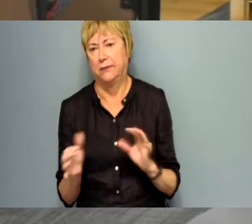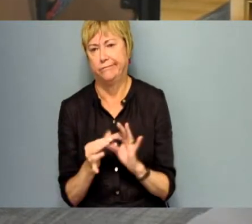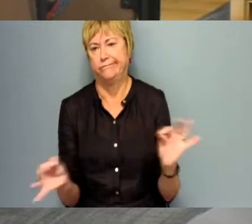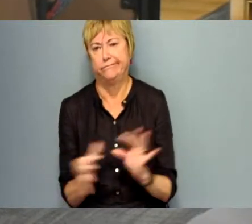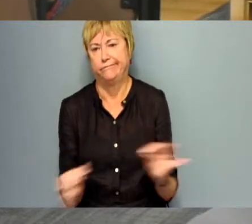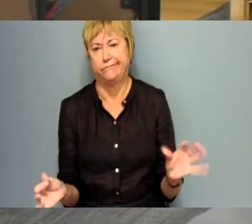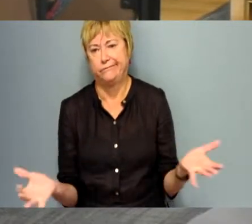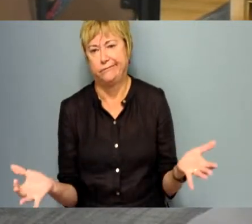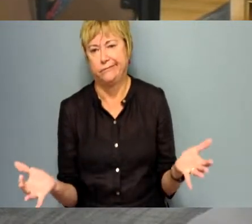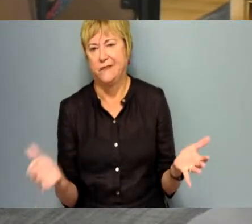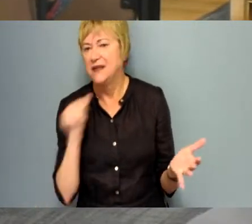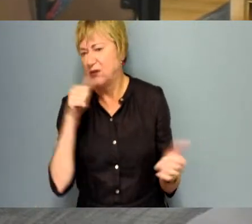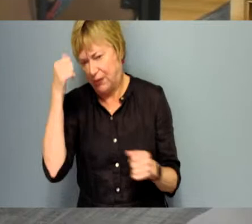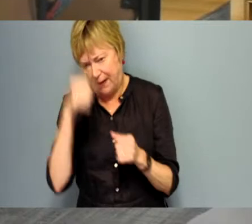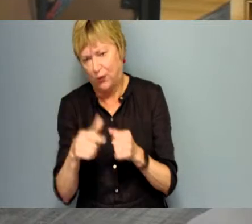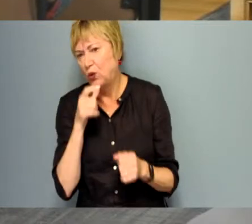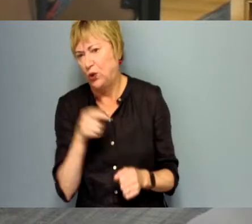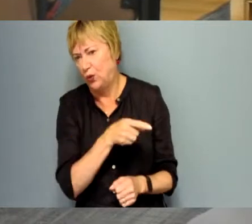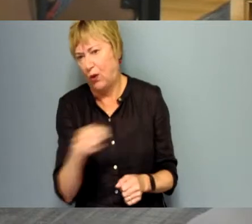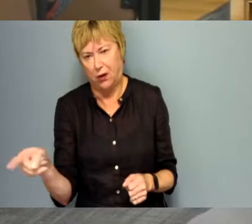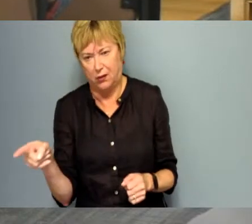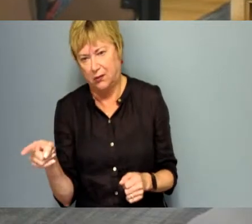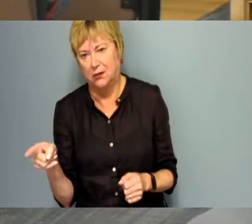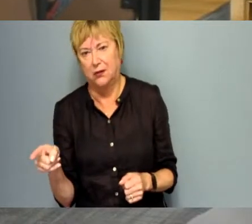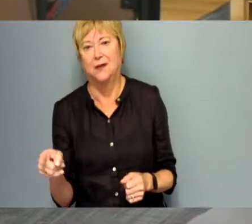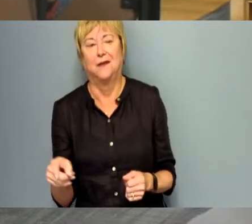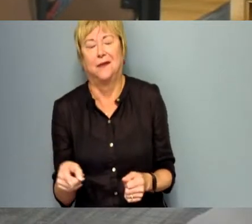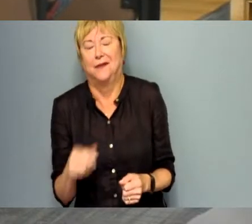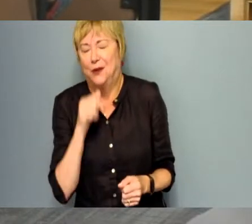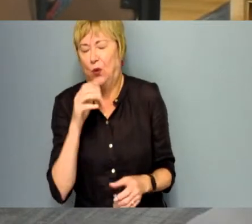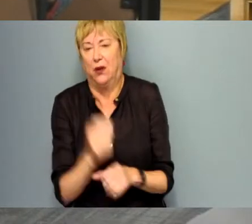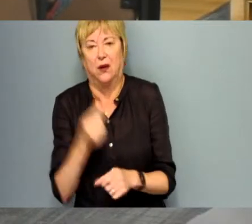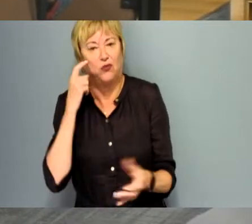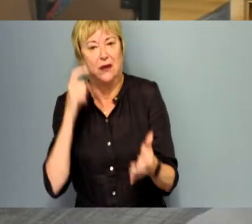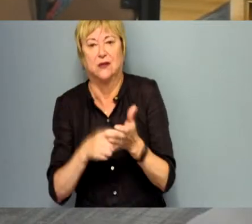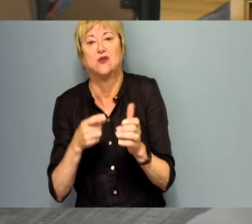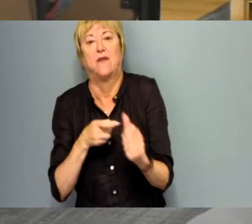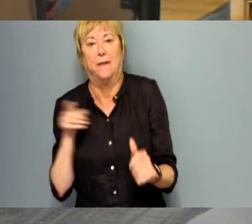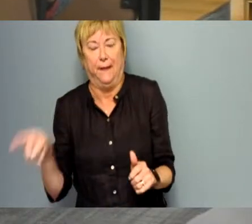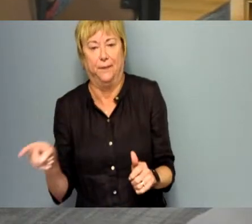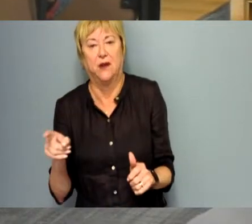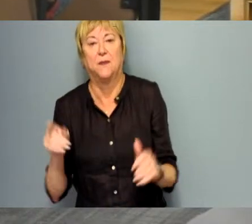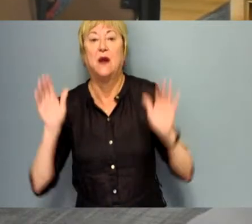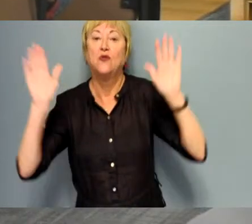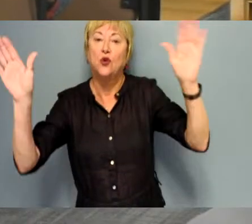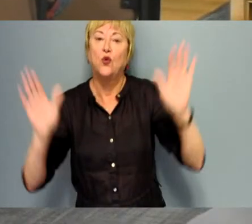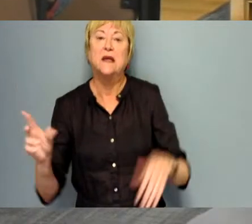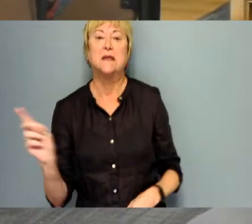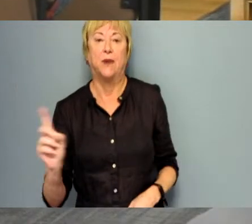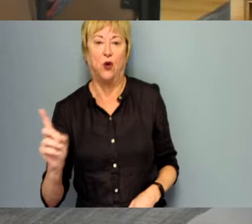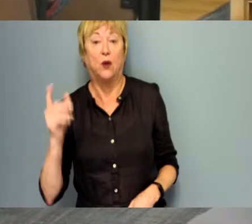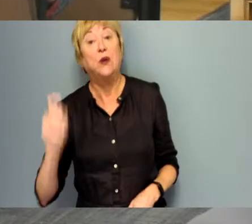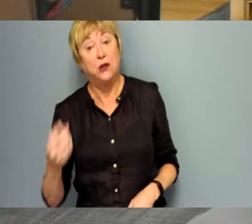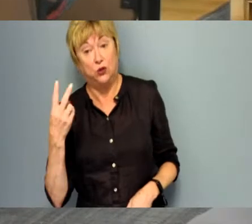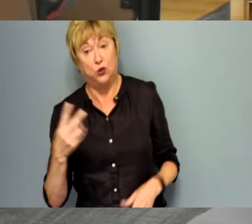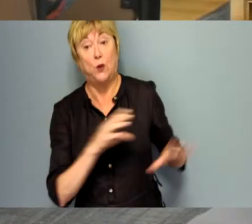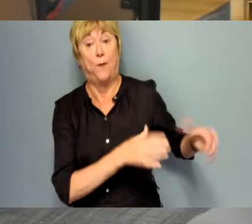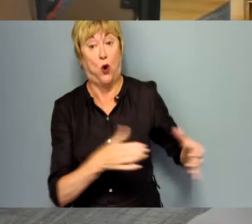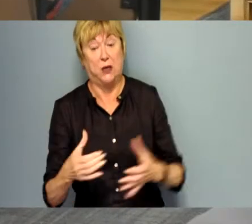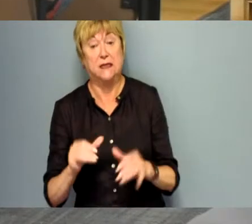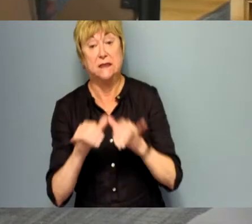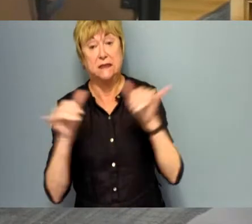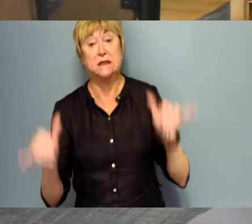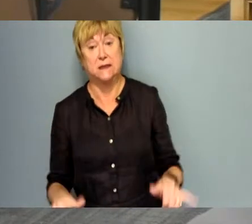you're not going to get any real recognition from him. So we should have great Democrats should run. We need a two-party system,